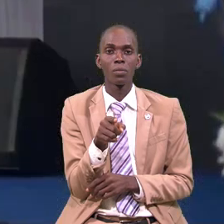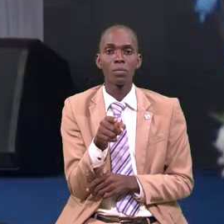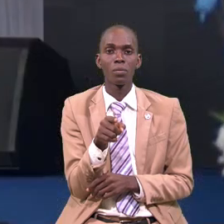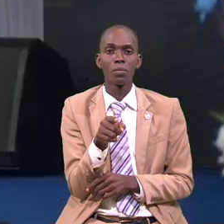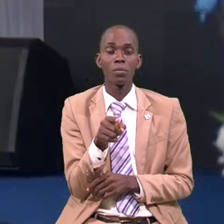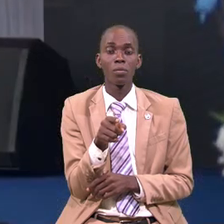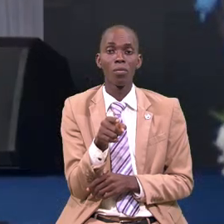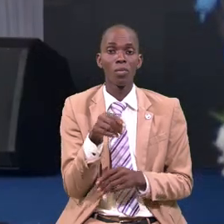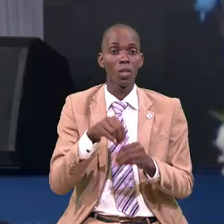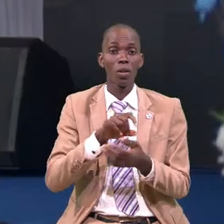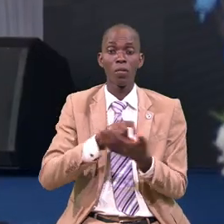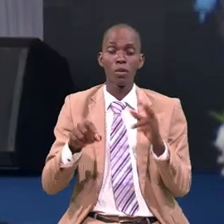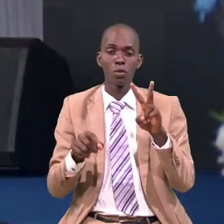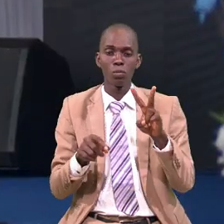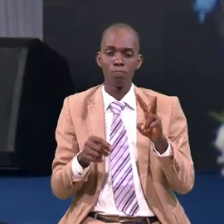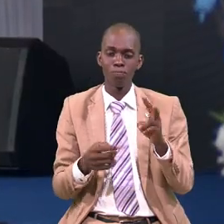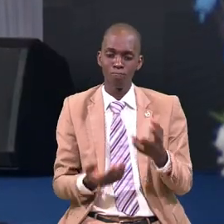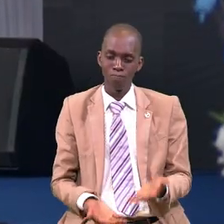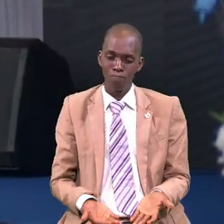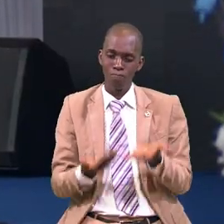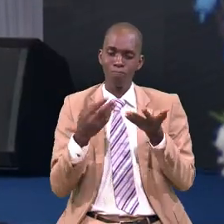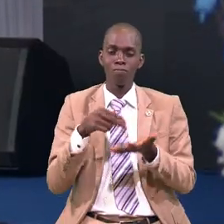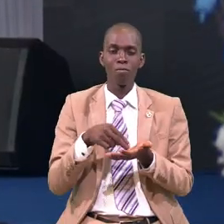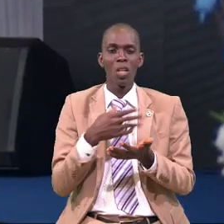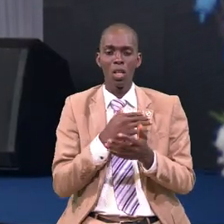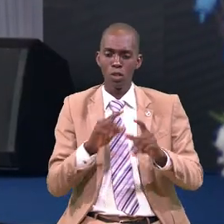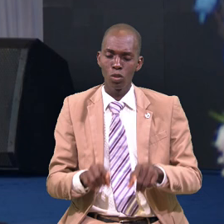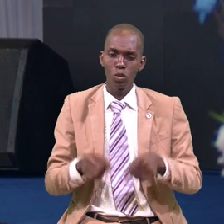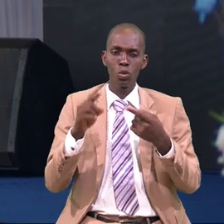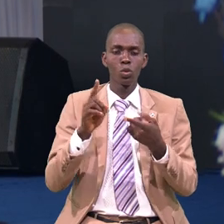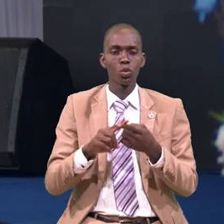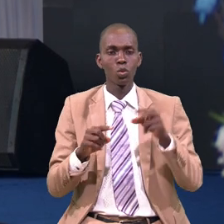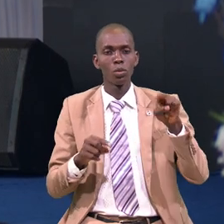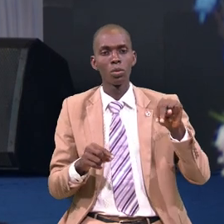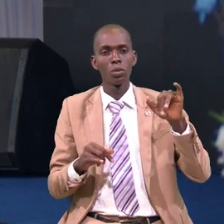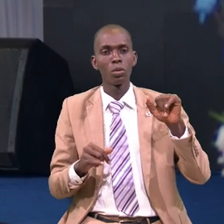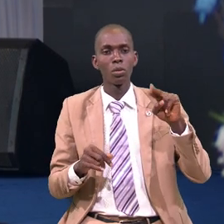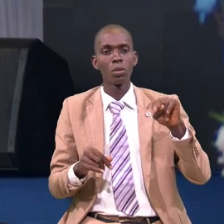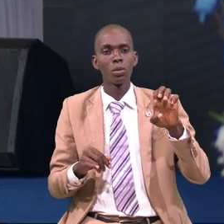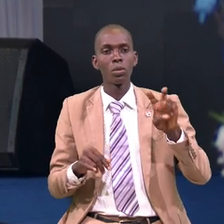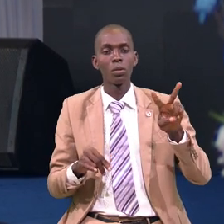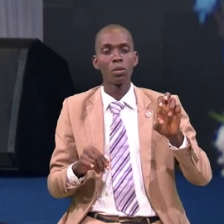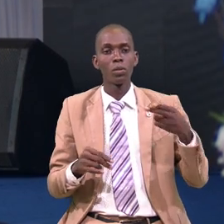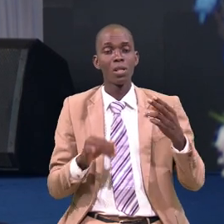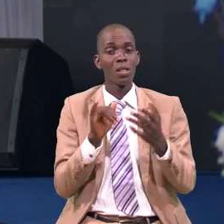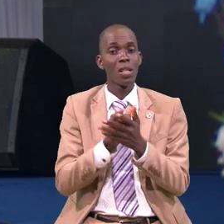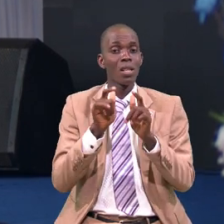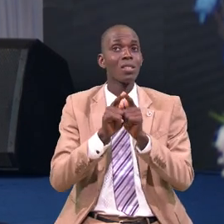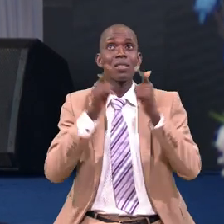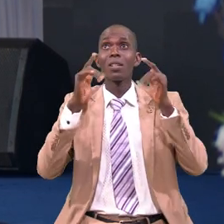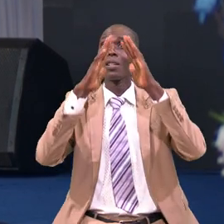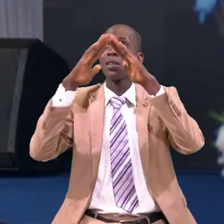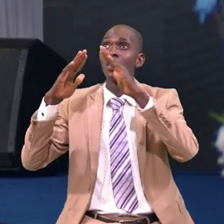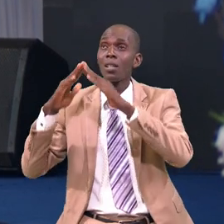in verse 2, arise and go into Nineveh, that great city, and preach